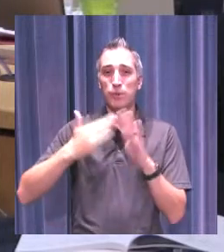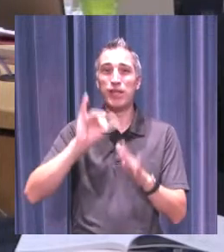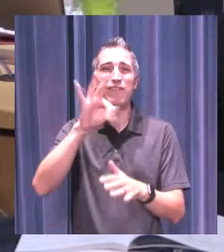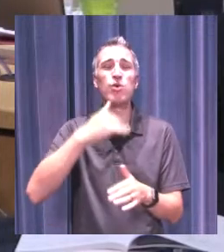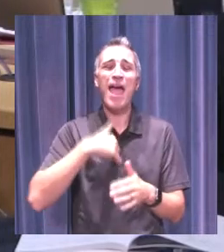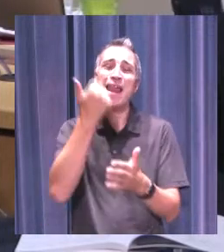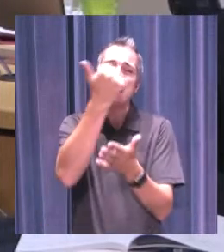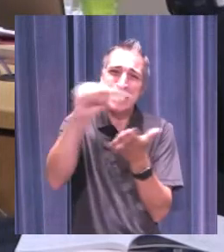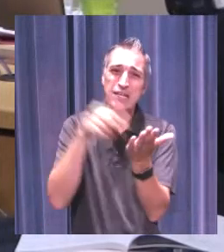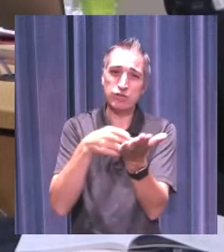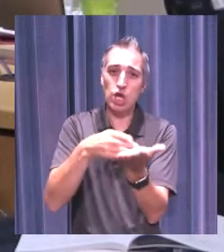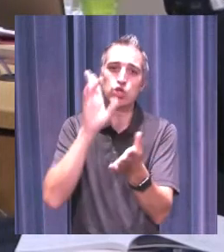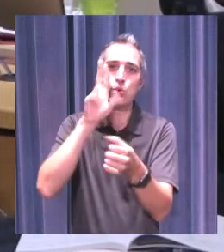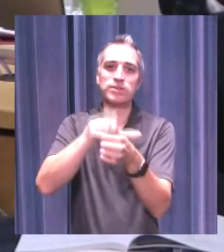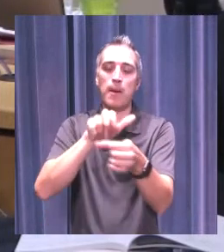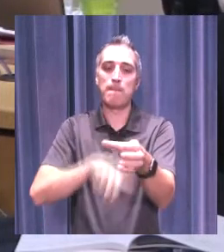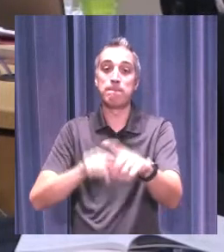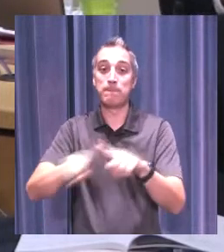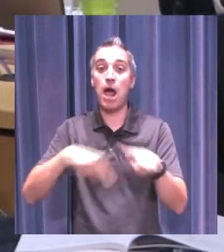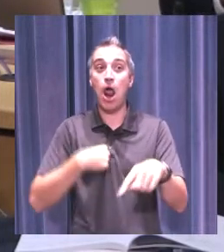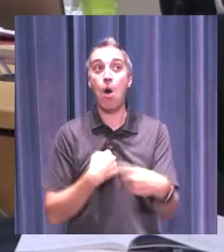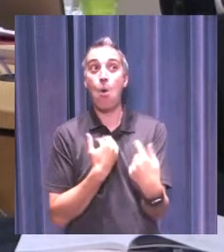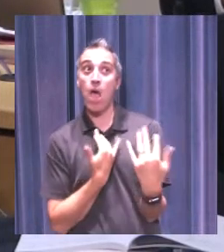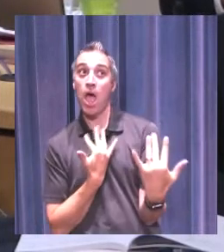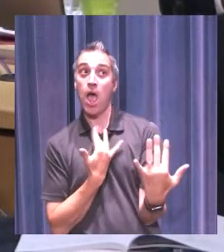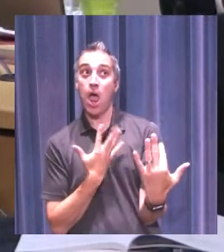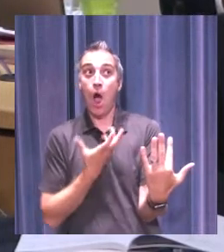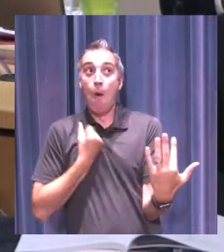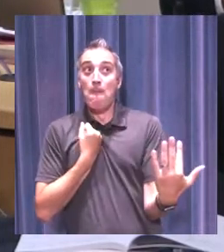step down, but I won't hold my breath.